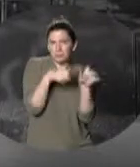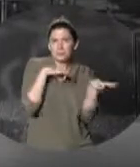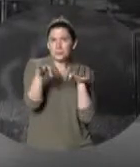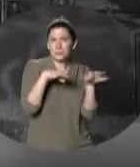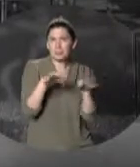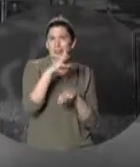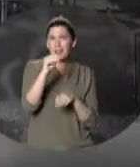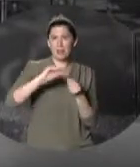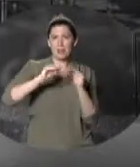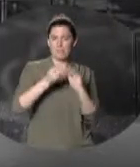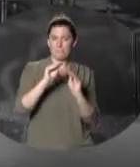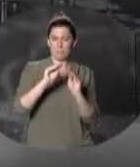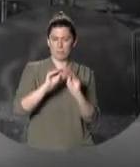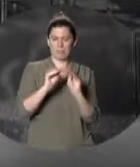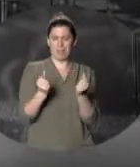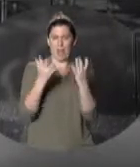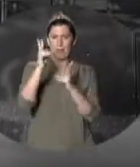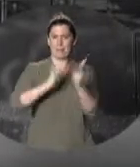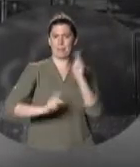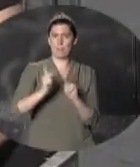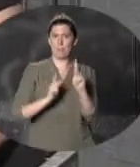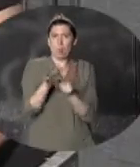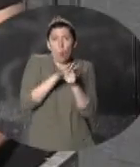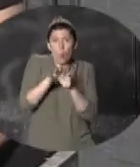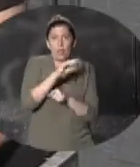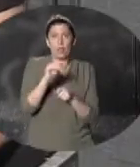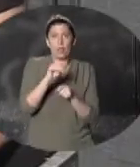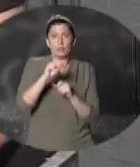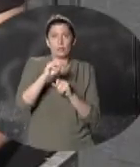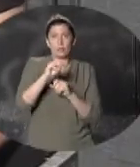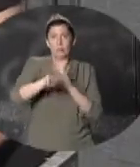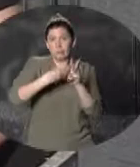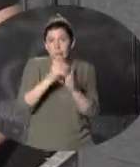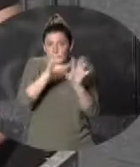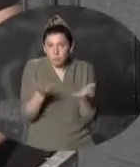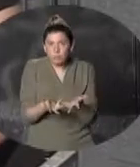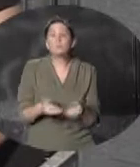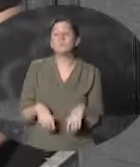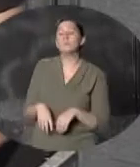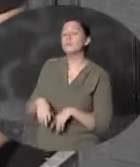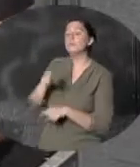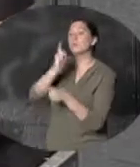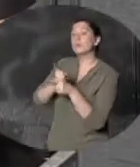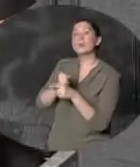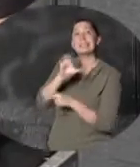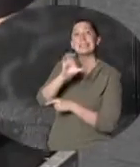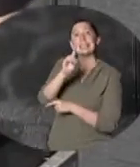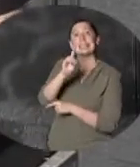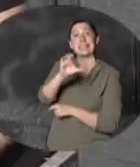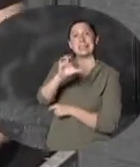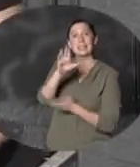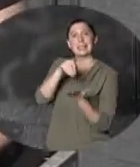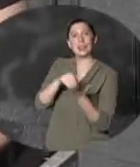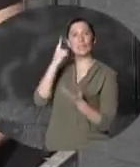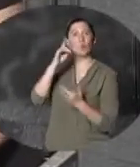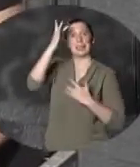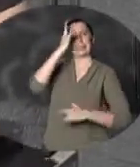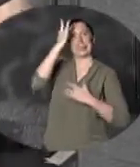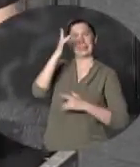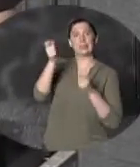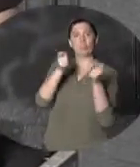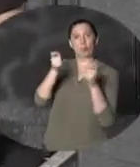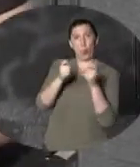the number of cases we're looking at both locally and globally? So you're absolutely right. The Center for Disease Control, the CDC, declared